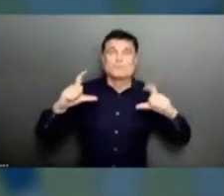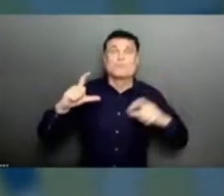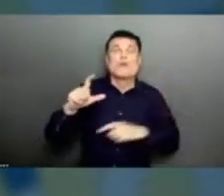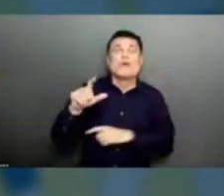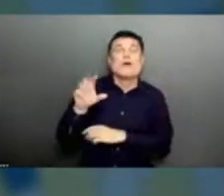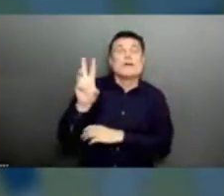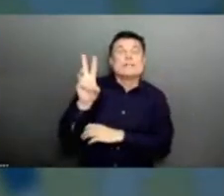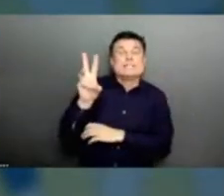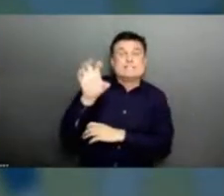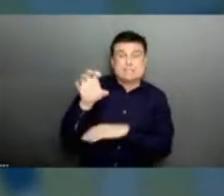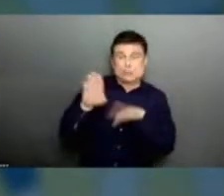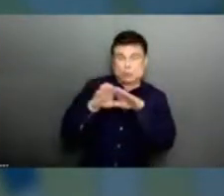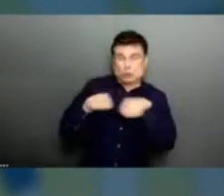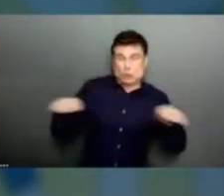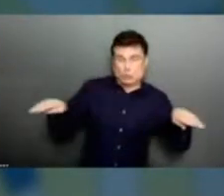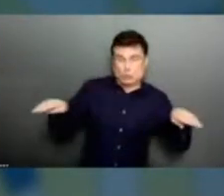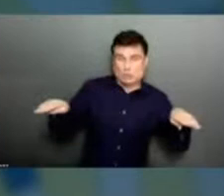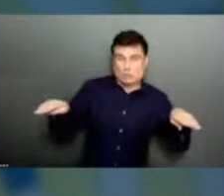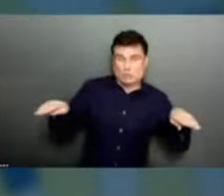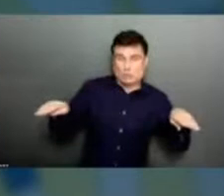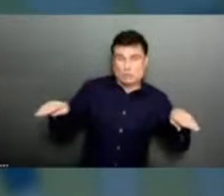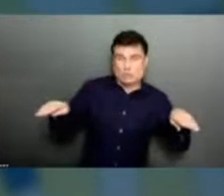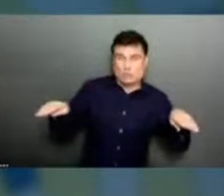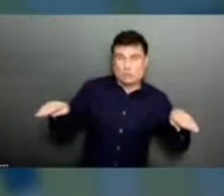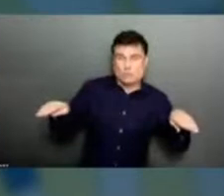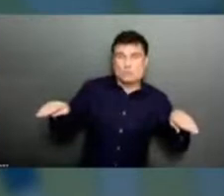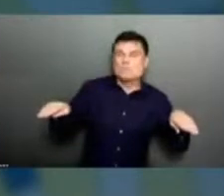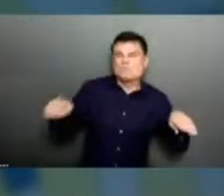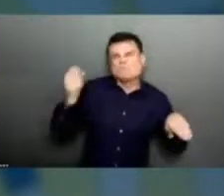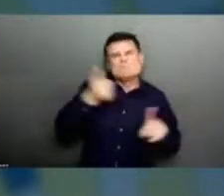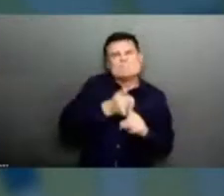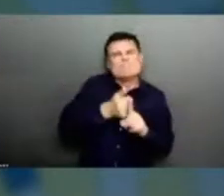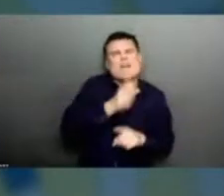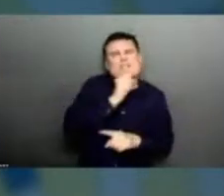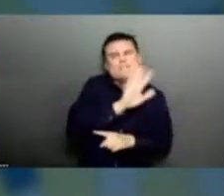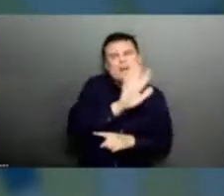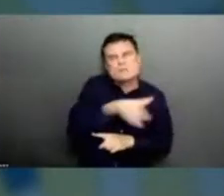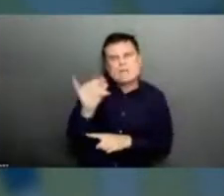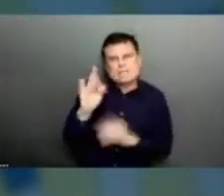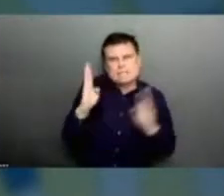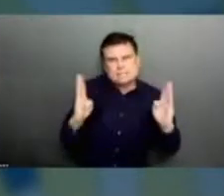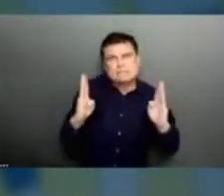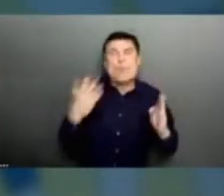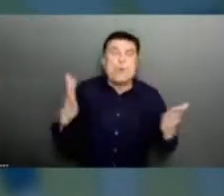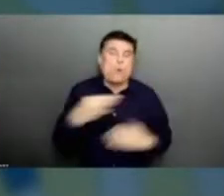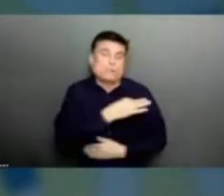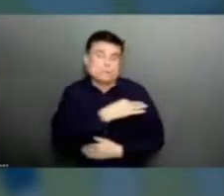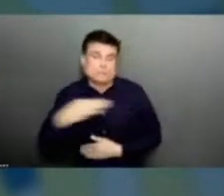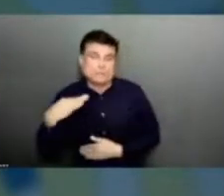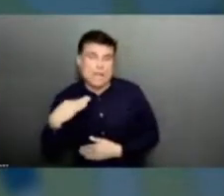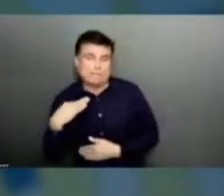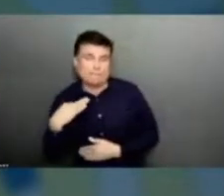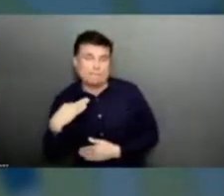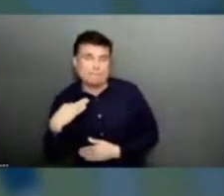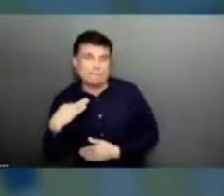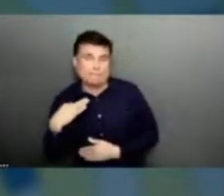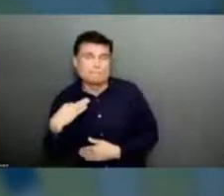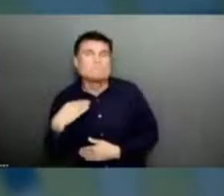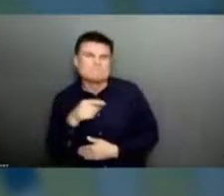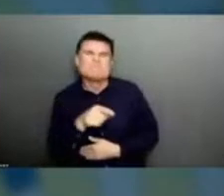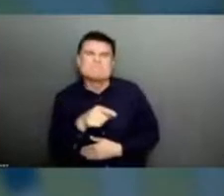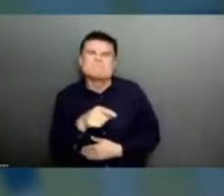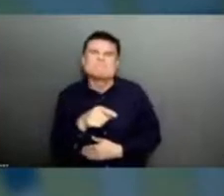only less than 200 of those resulted in any exposure events in schools. So we know that people are